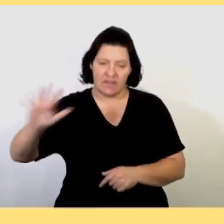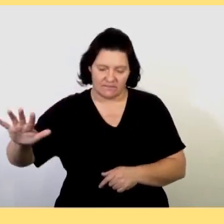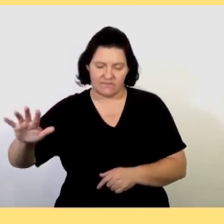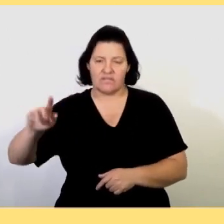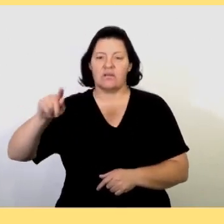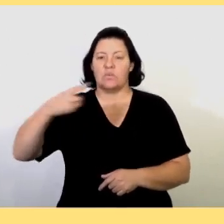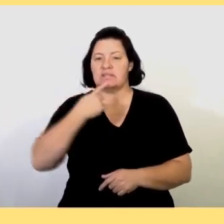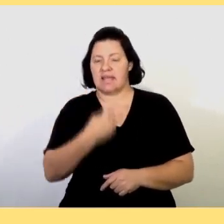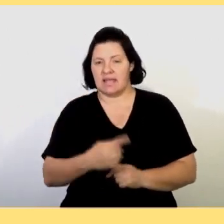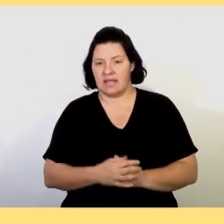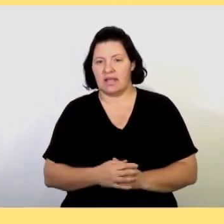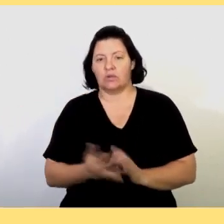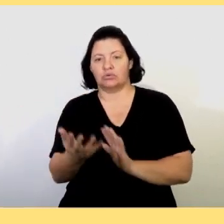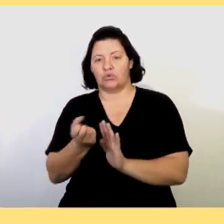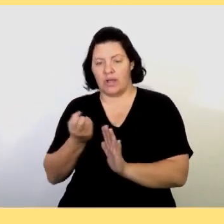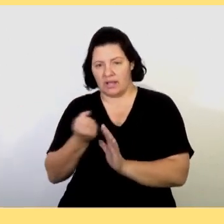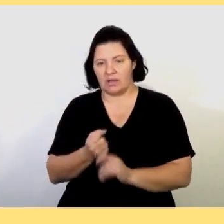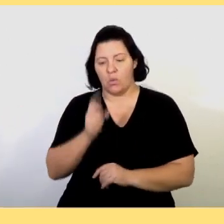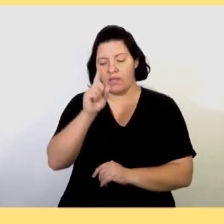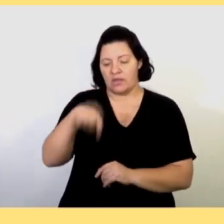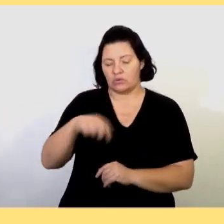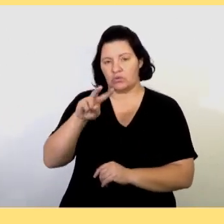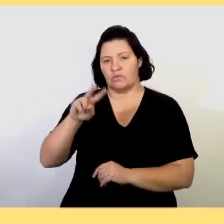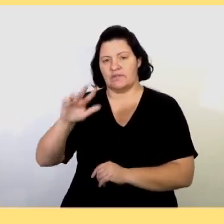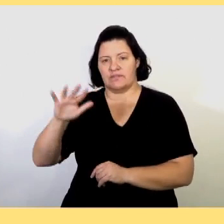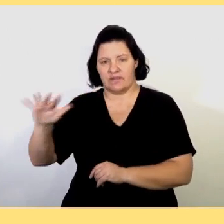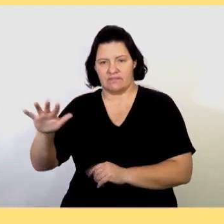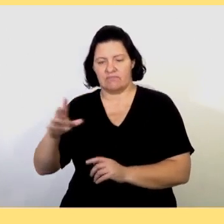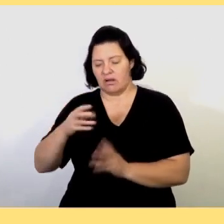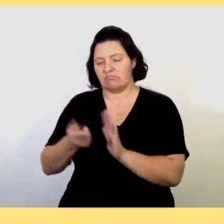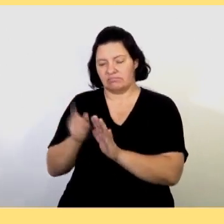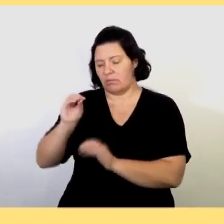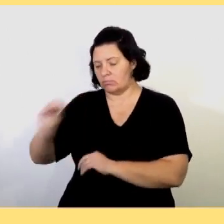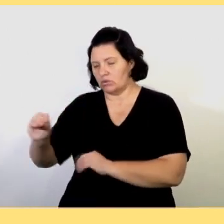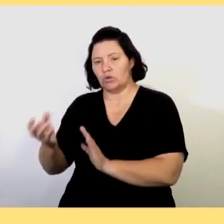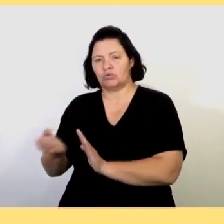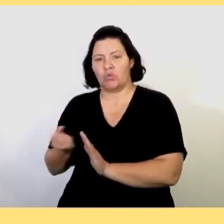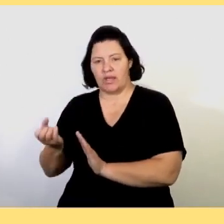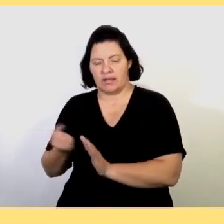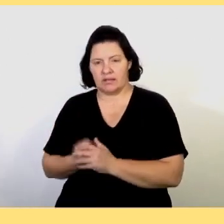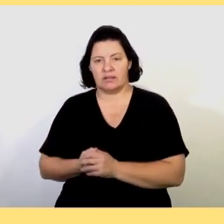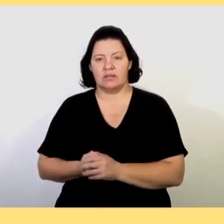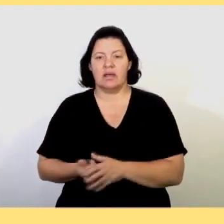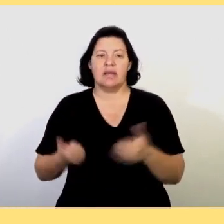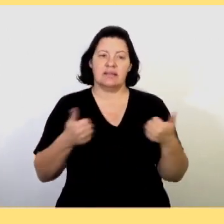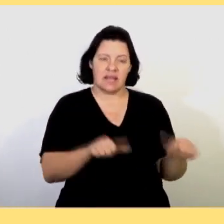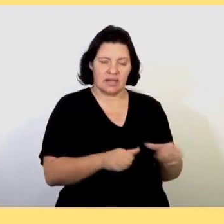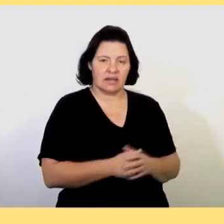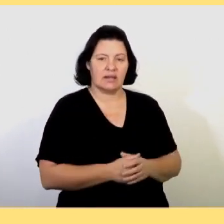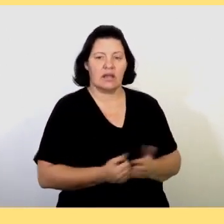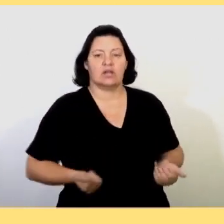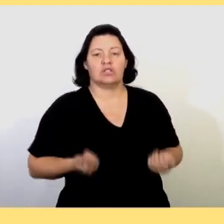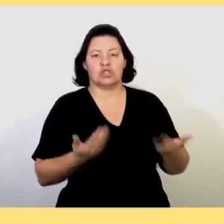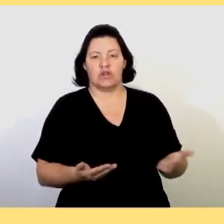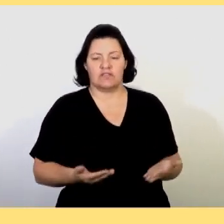$1,255. Then we're going to say drawings, like that. After our drawings, we are going to now